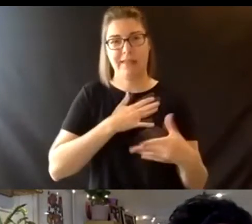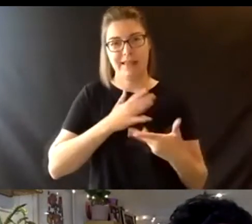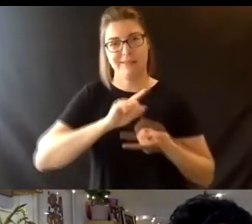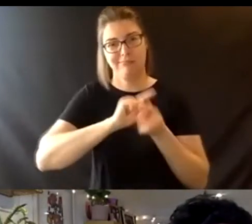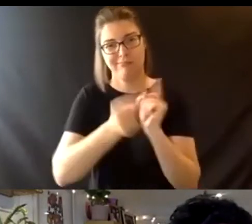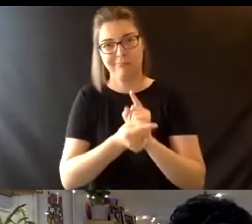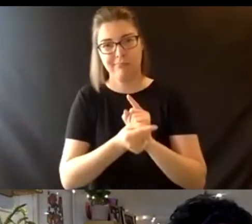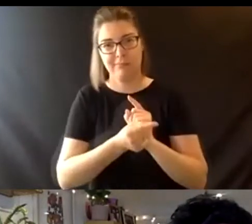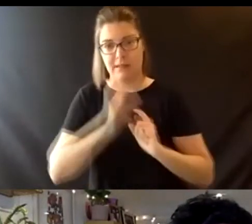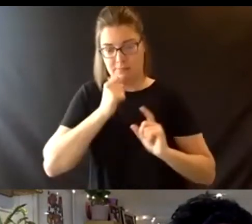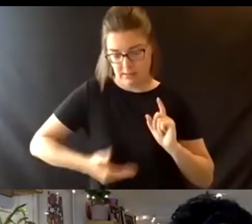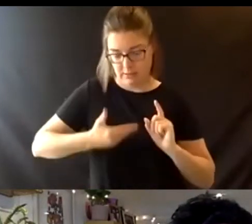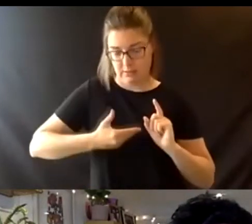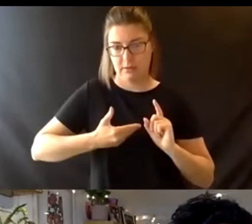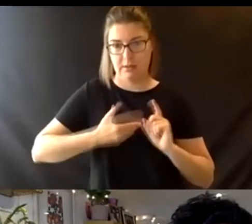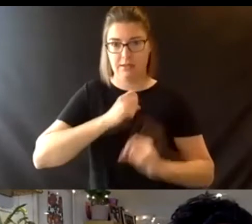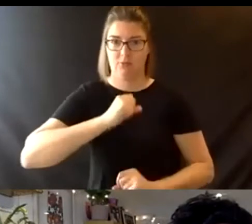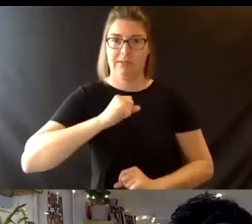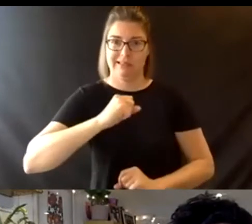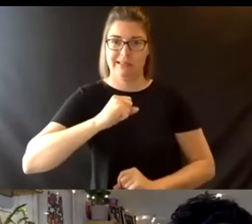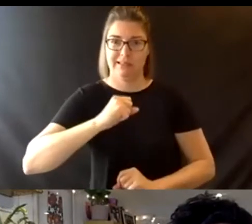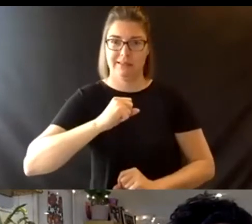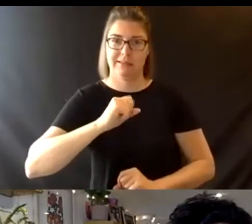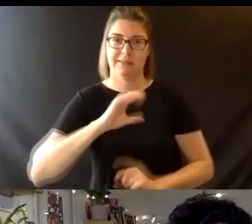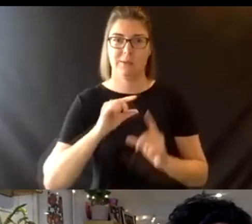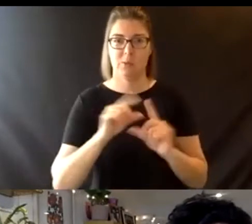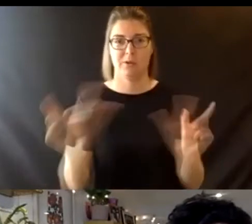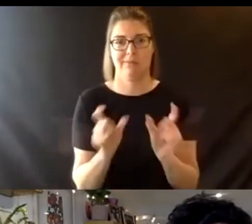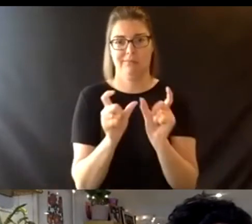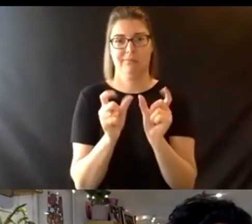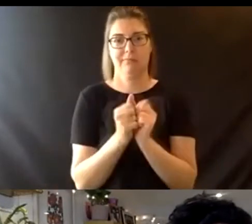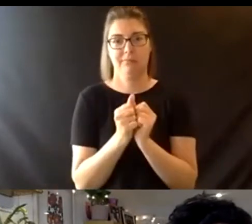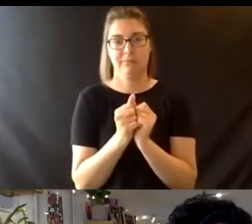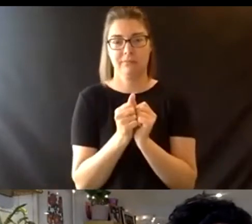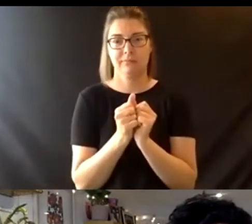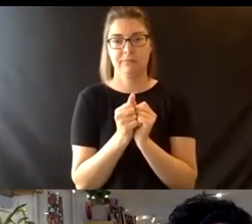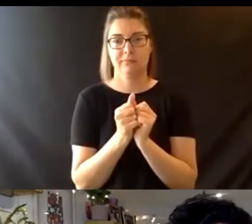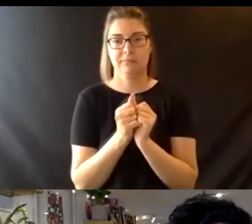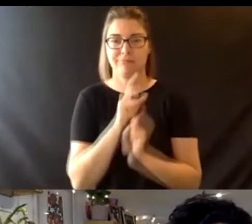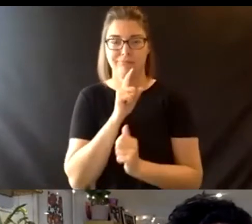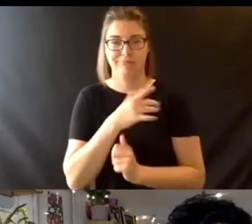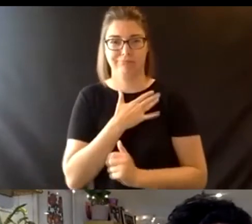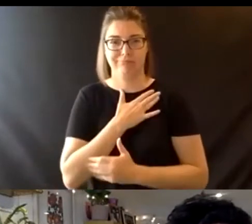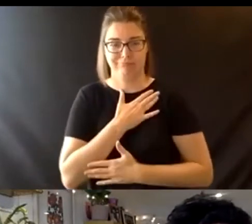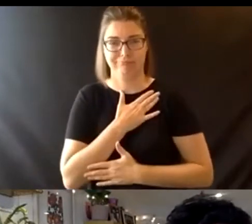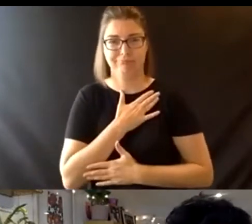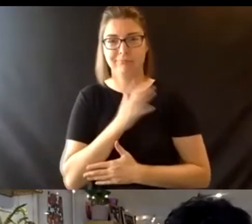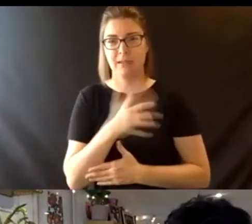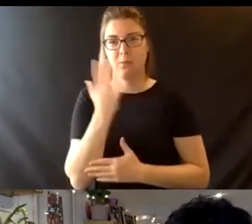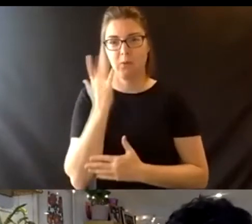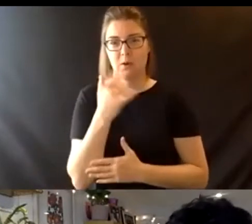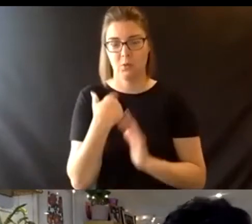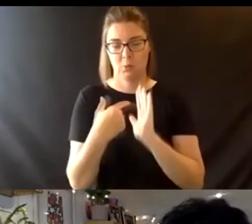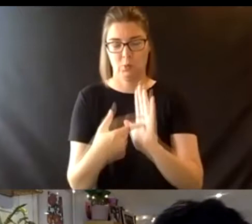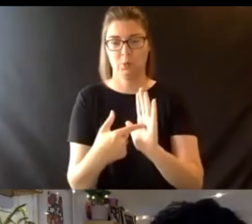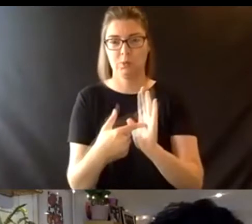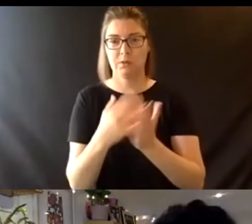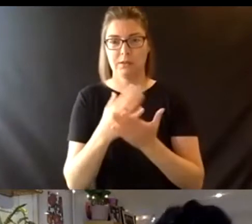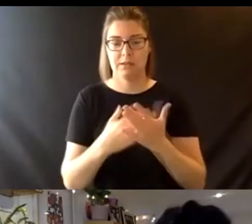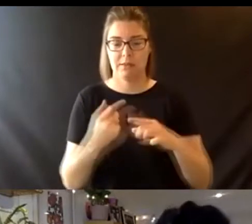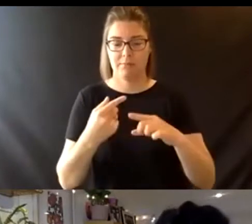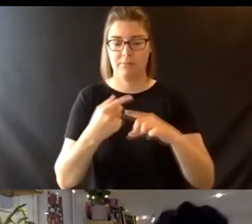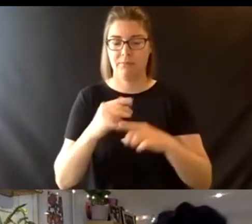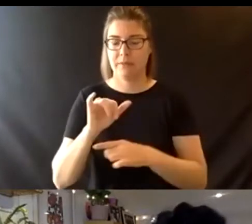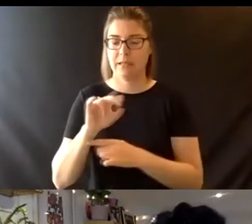My existence is a resistance. And I really love that because it goes to show you that some